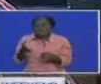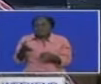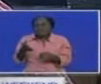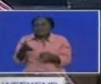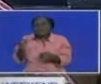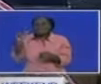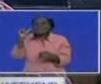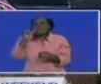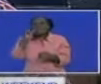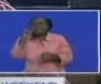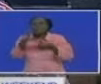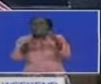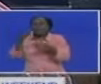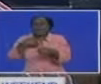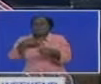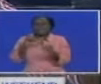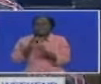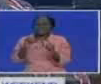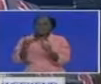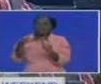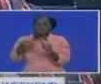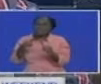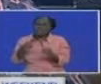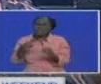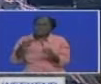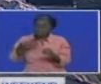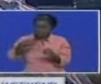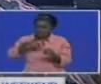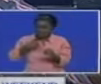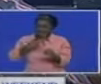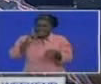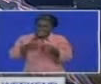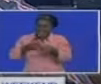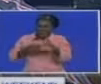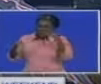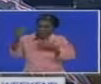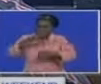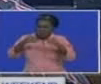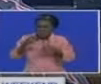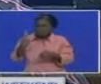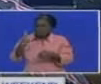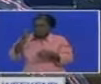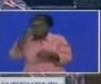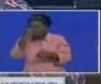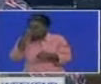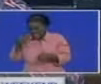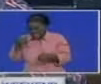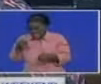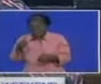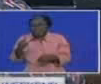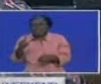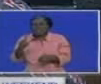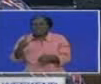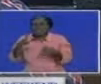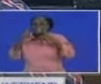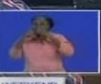Britain should not blame us, because we have when Kenyans voted for Uhuru and Ruto, they were actually making a